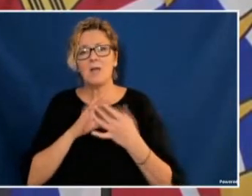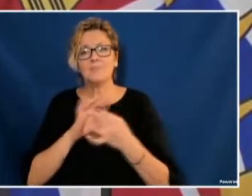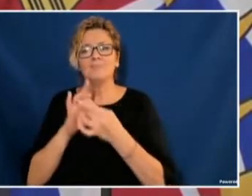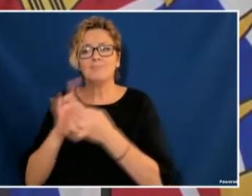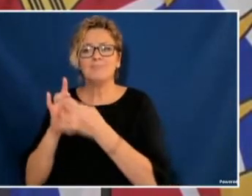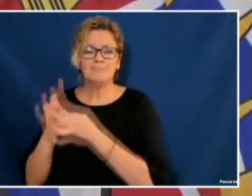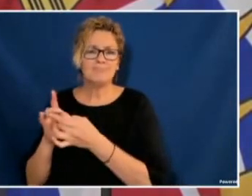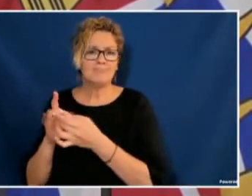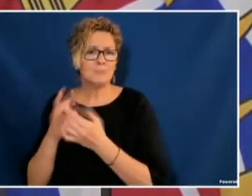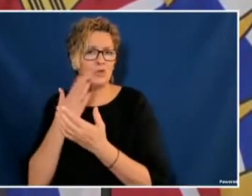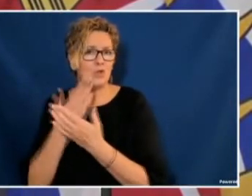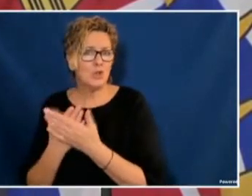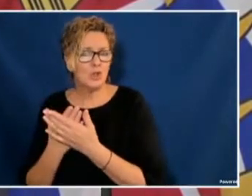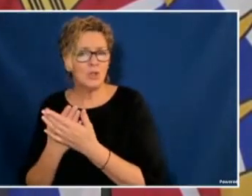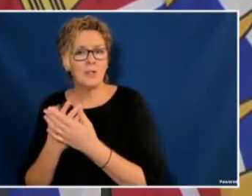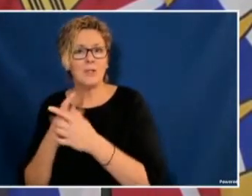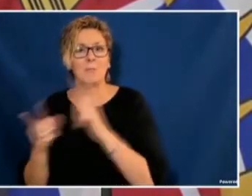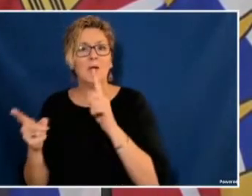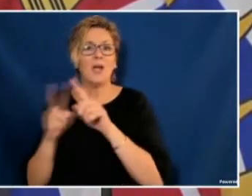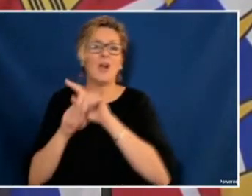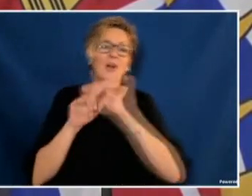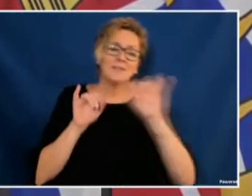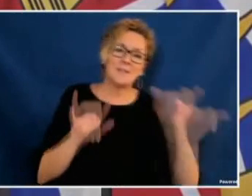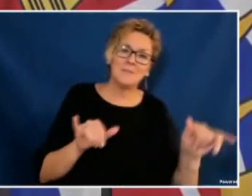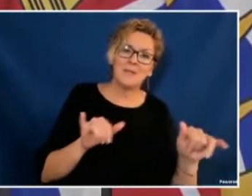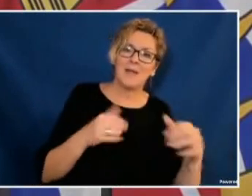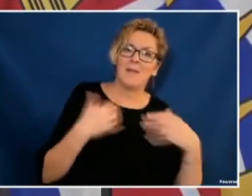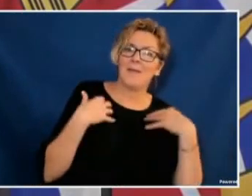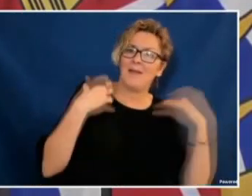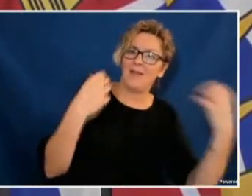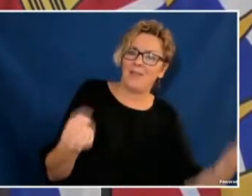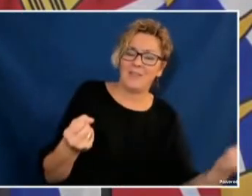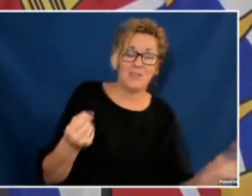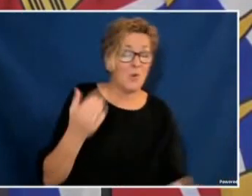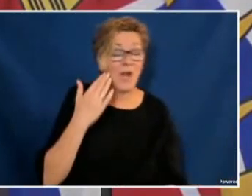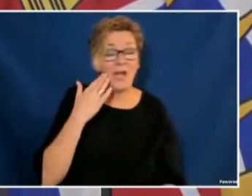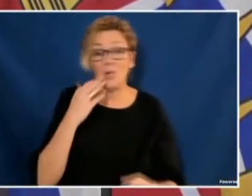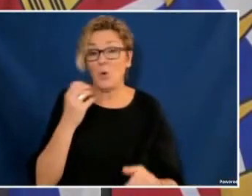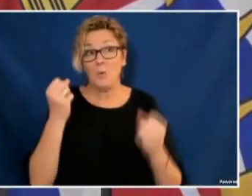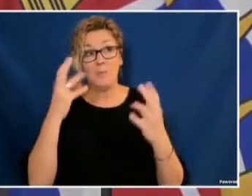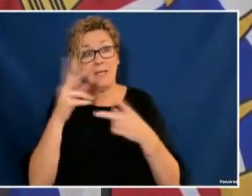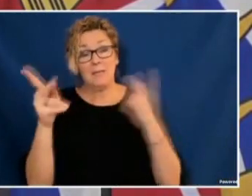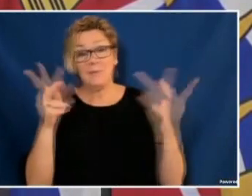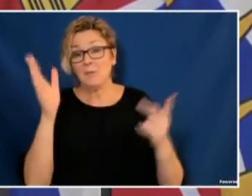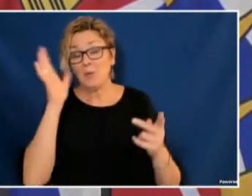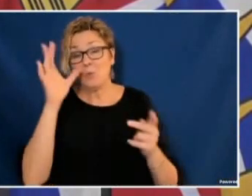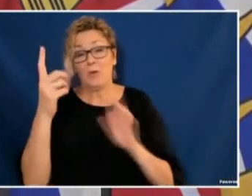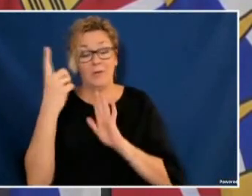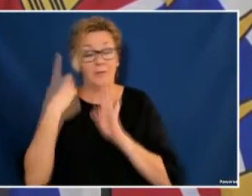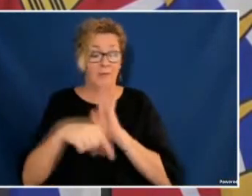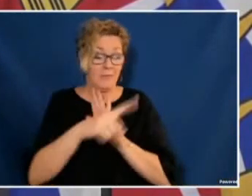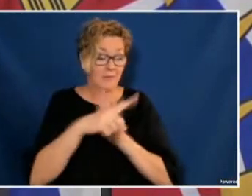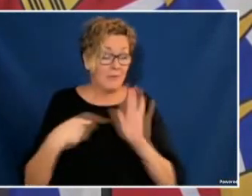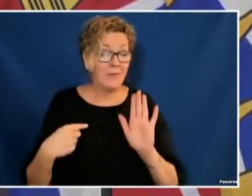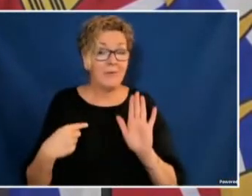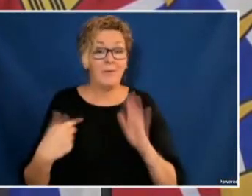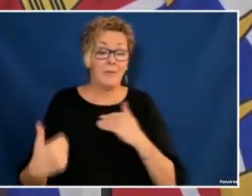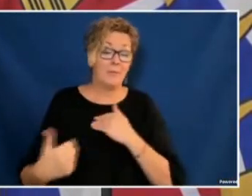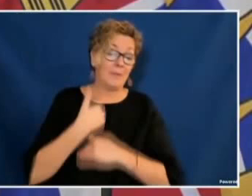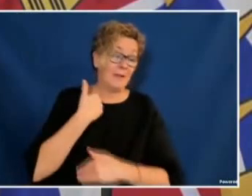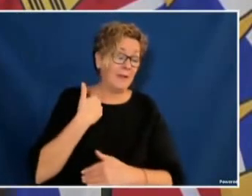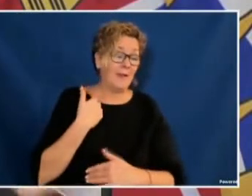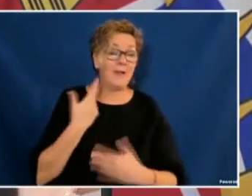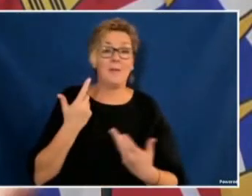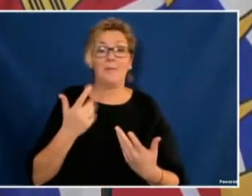and also there are exposure events that may happen in school-age people that may not be related to schools.